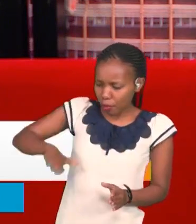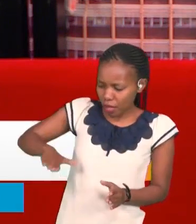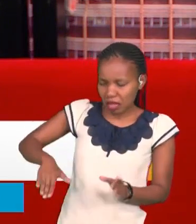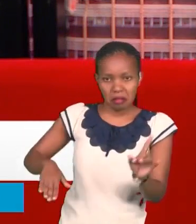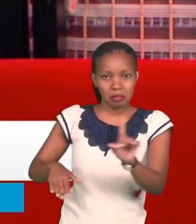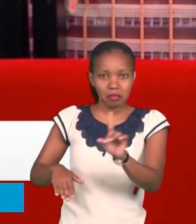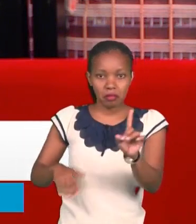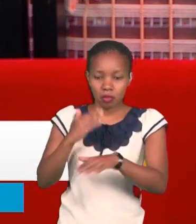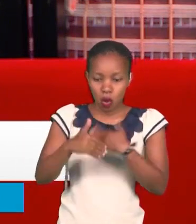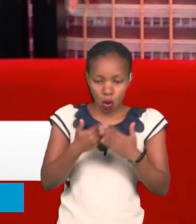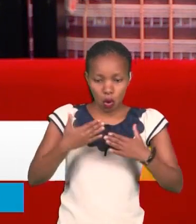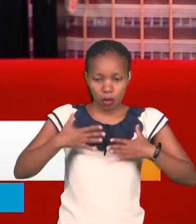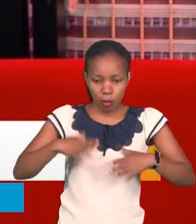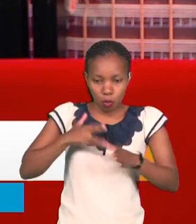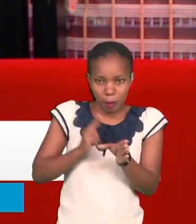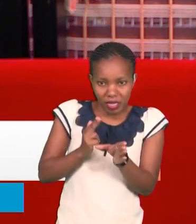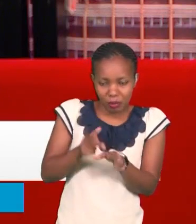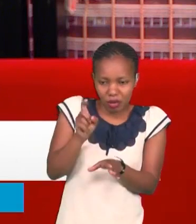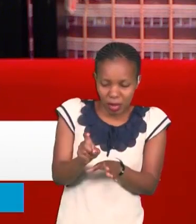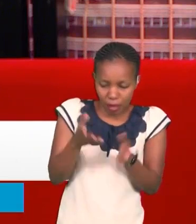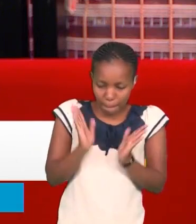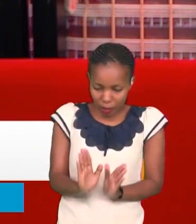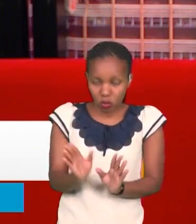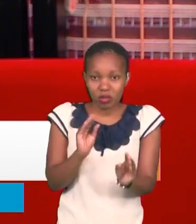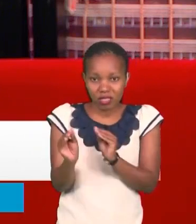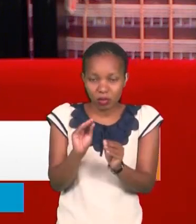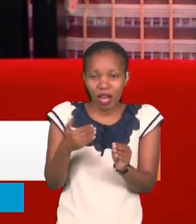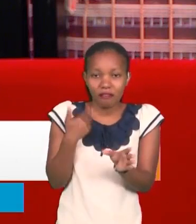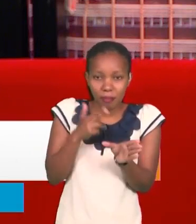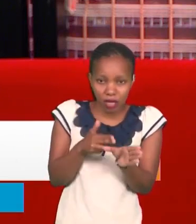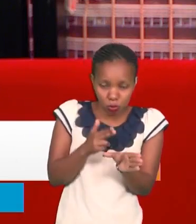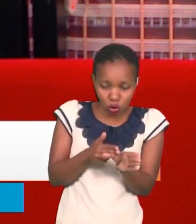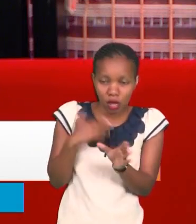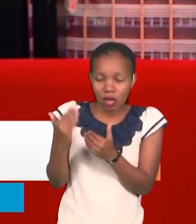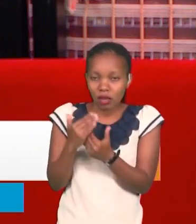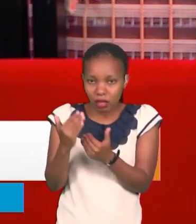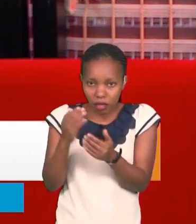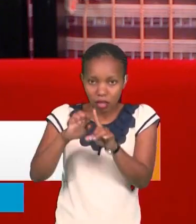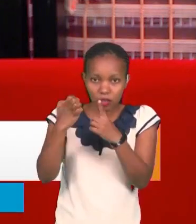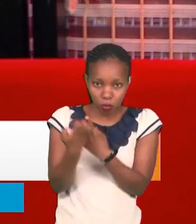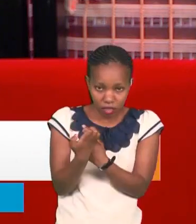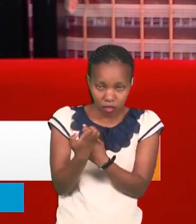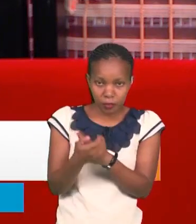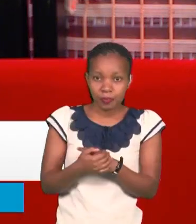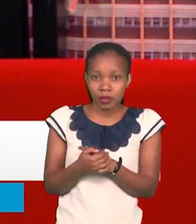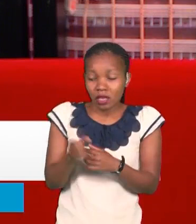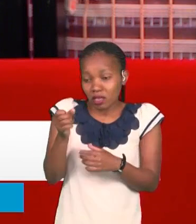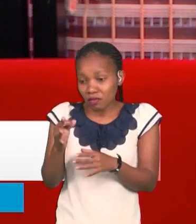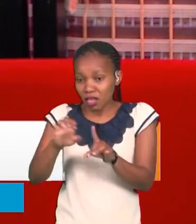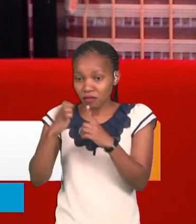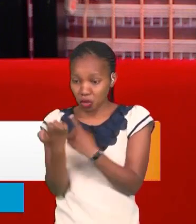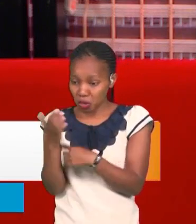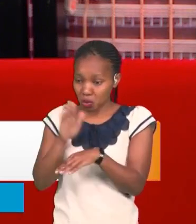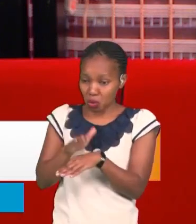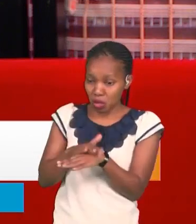part to play. Even the PWDs have a role to play in conserving the environment. Yeah. And if the environment is